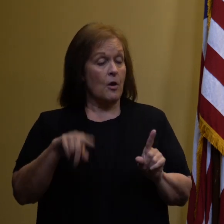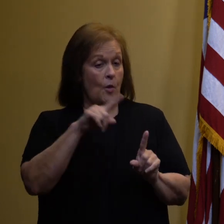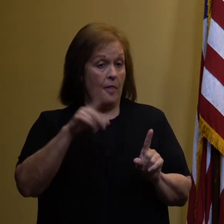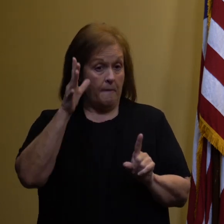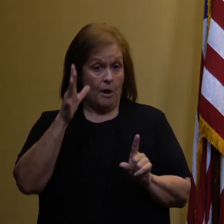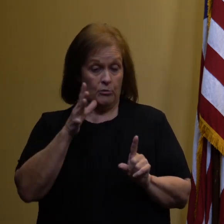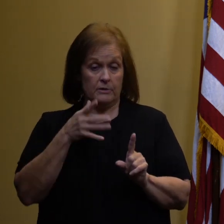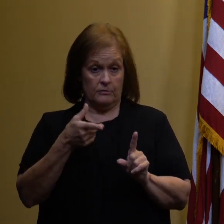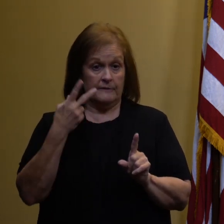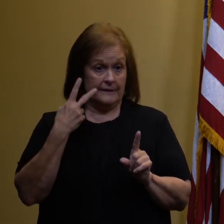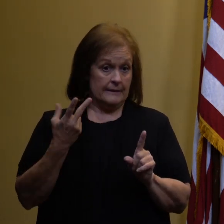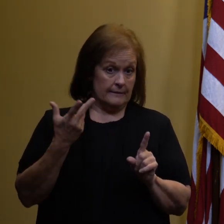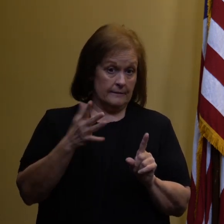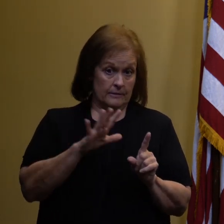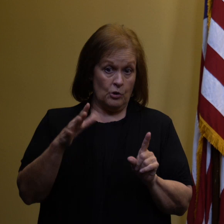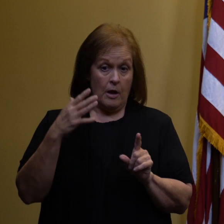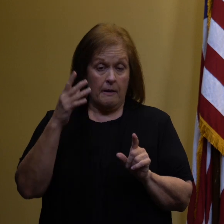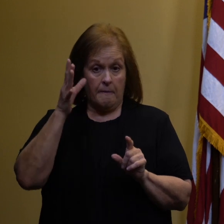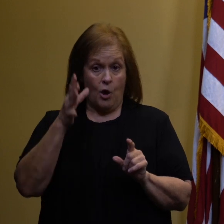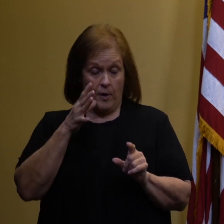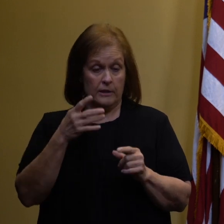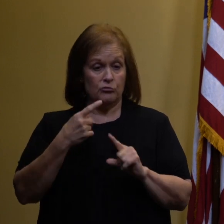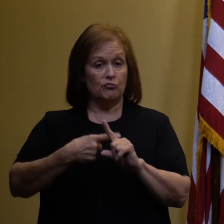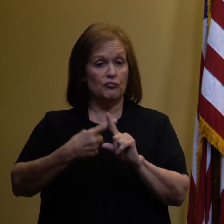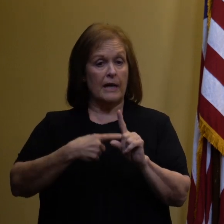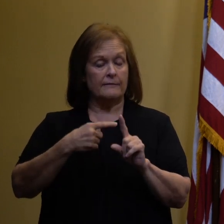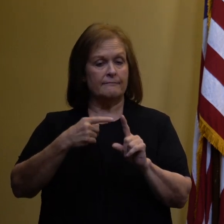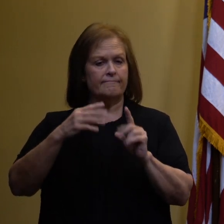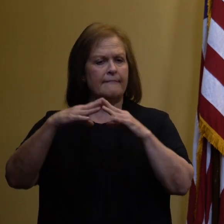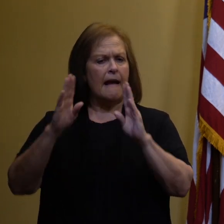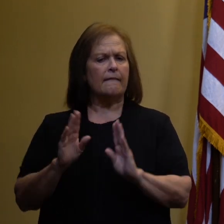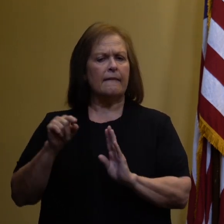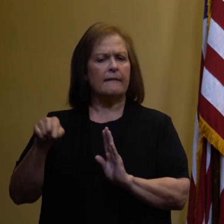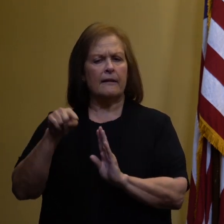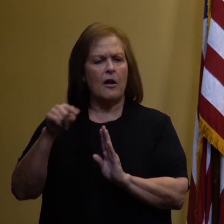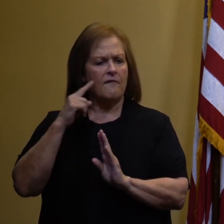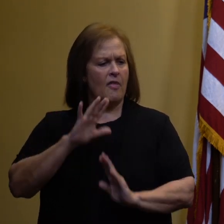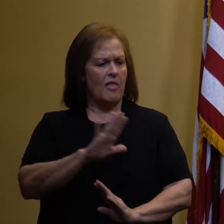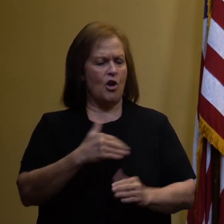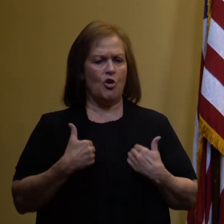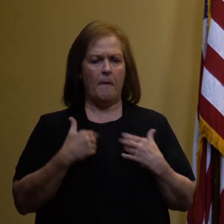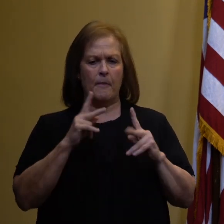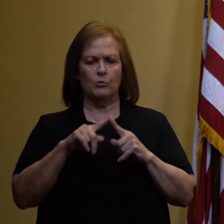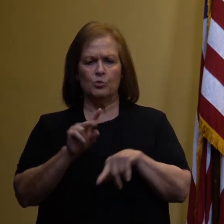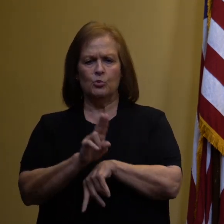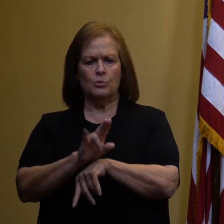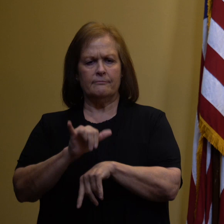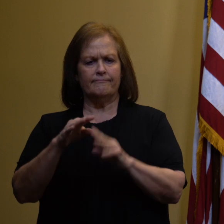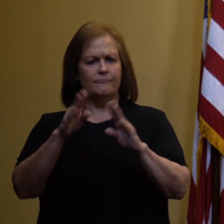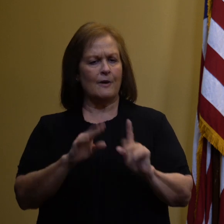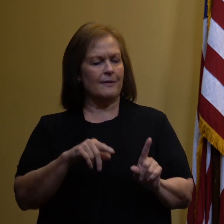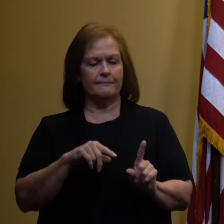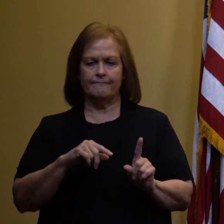parents, we've seen where parents are renting short-term rentals for their youth to use. This